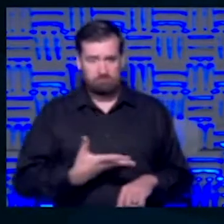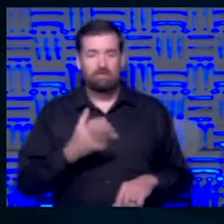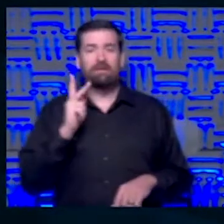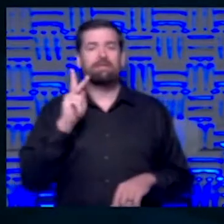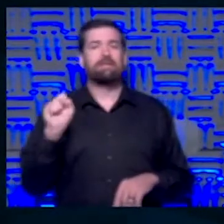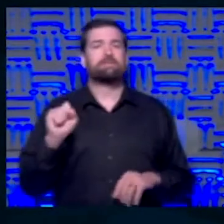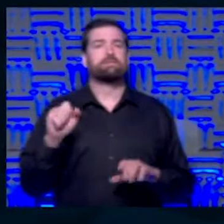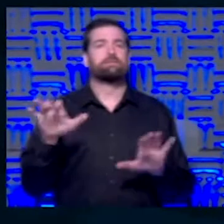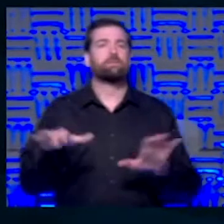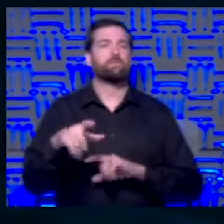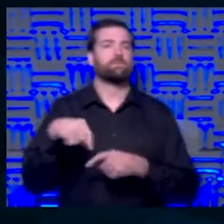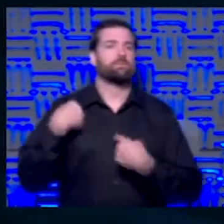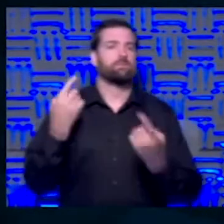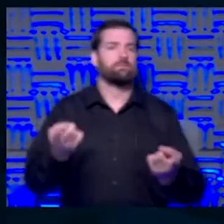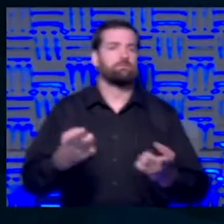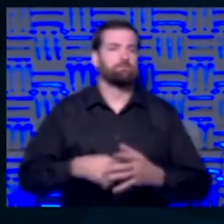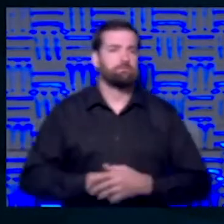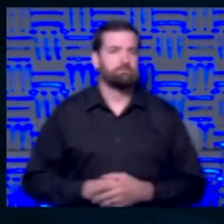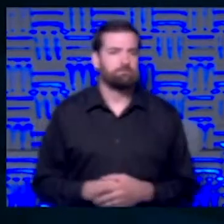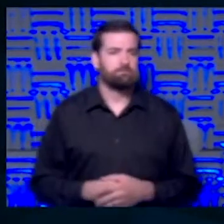is doing?